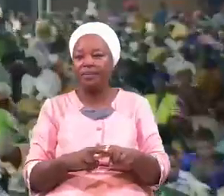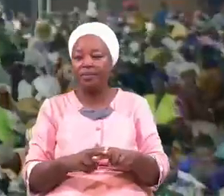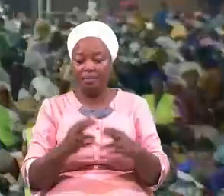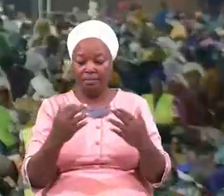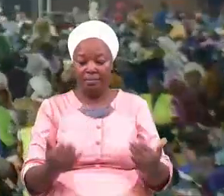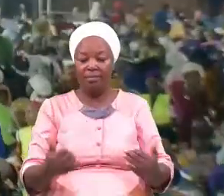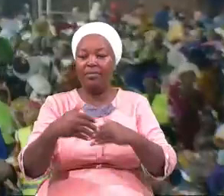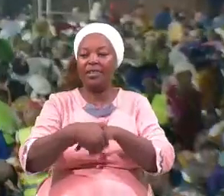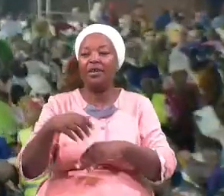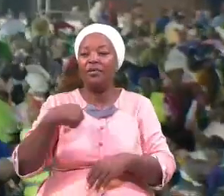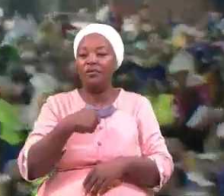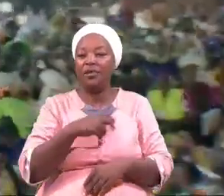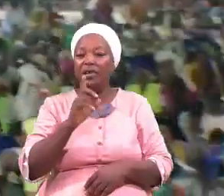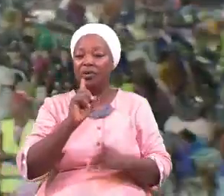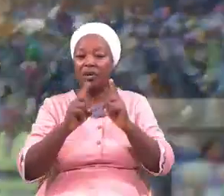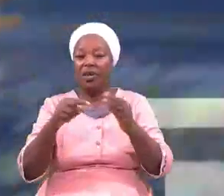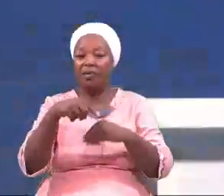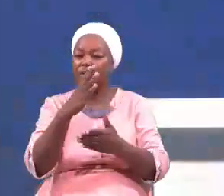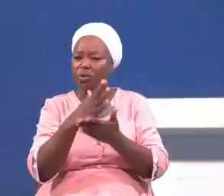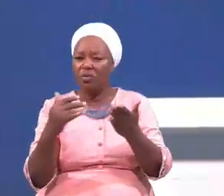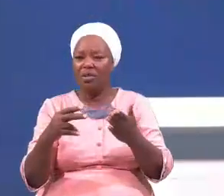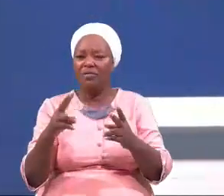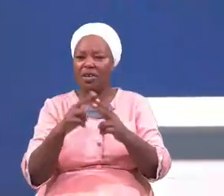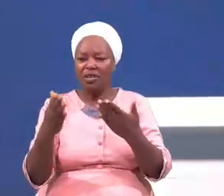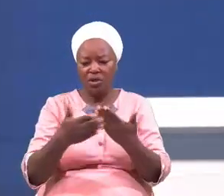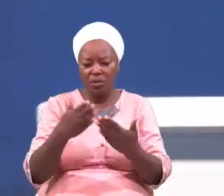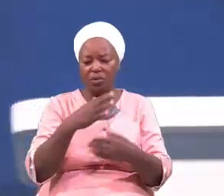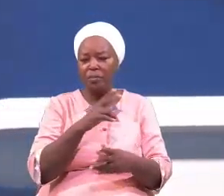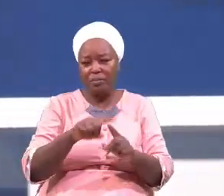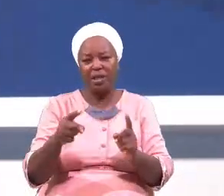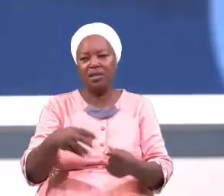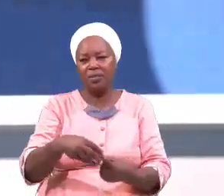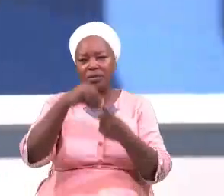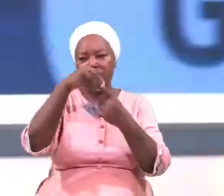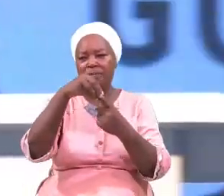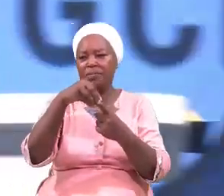Tonight we are talking about something simple and special.